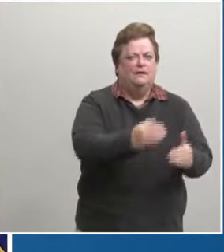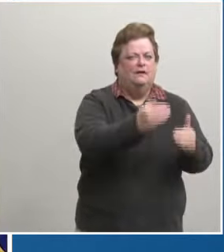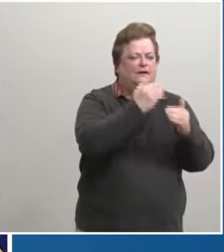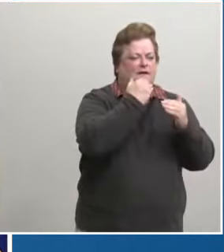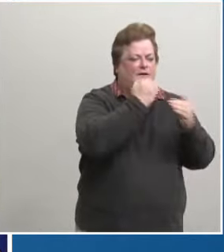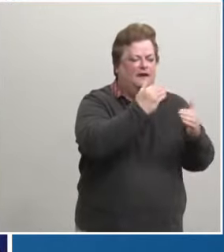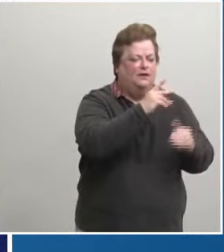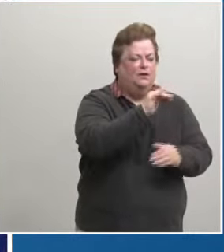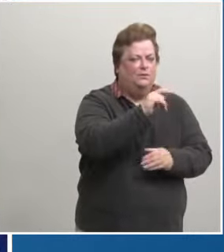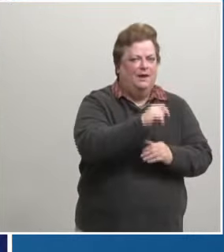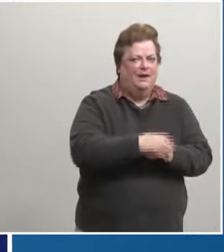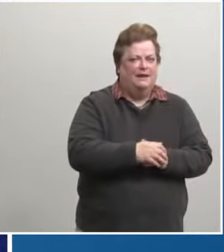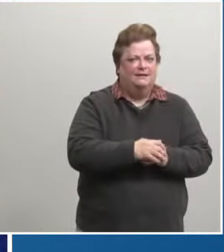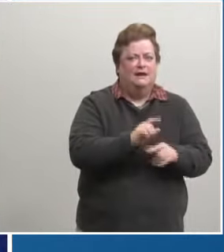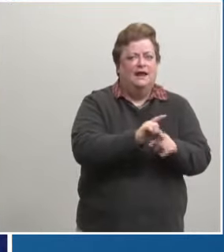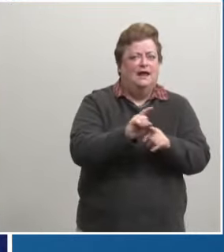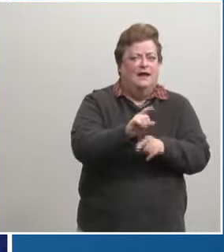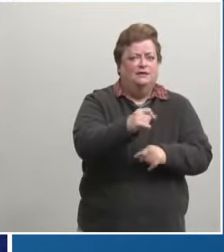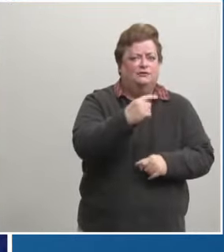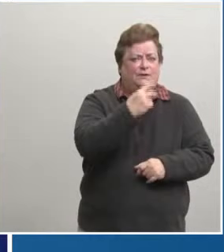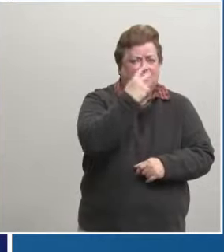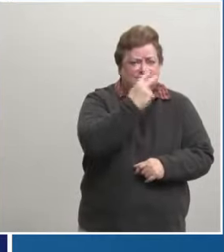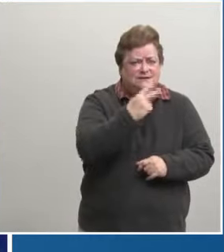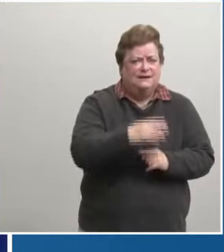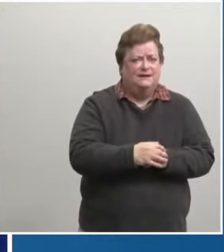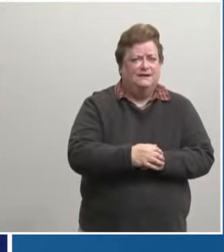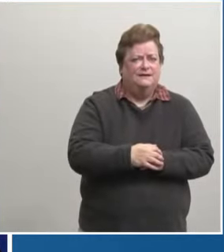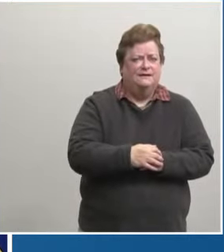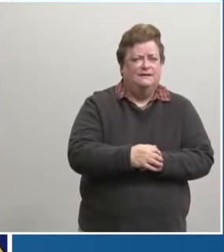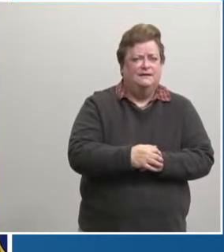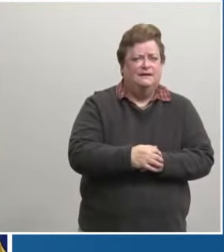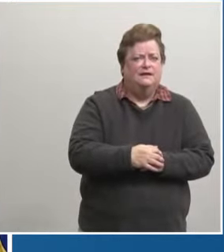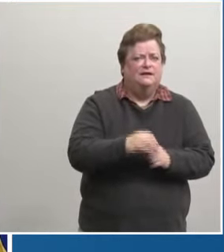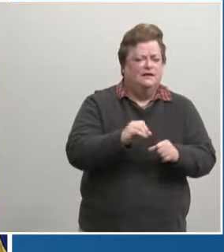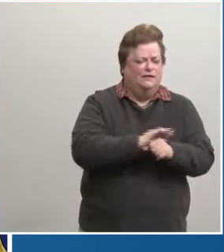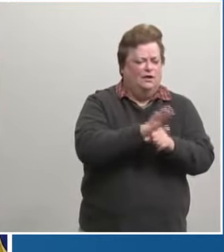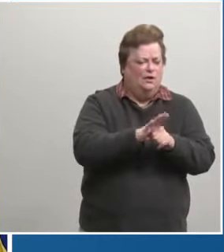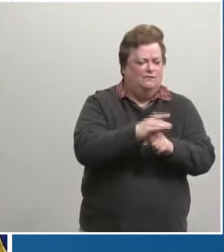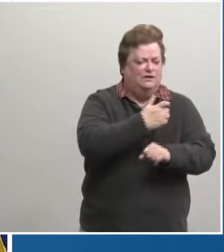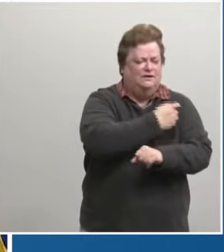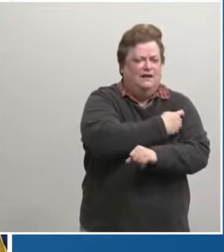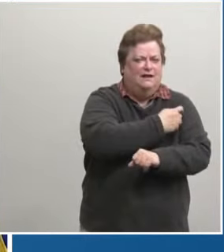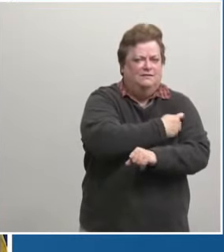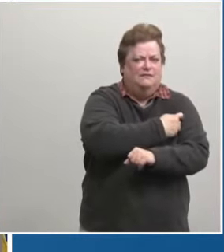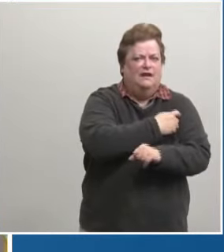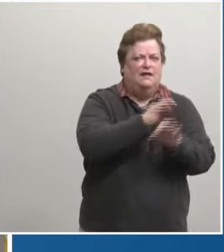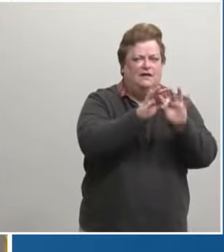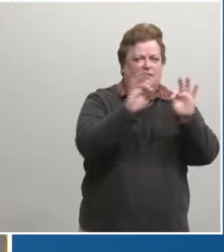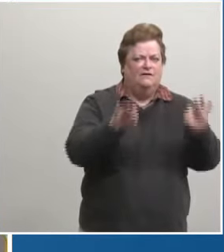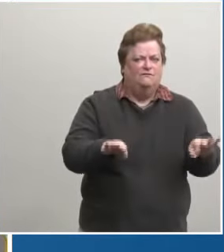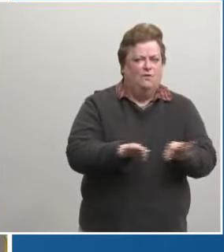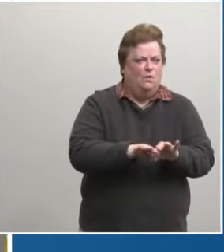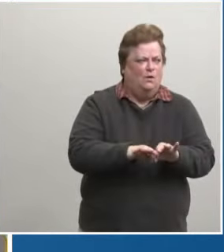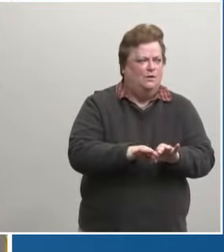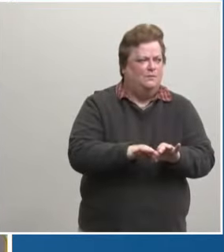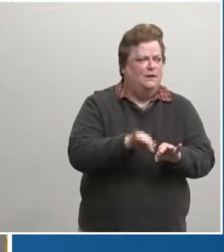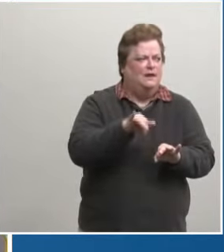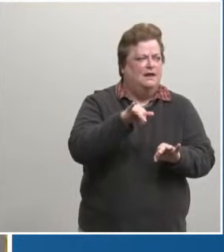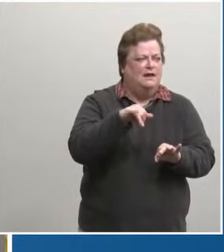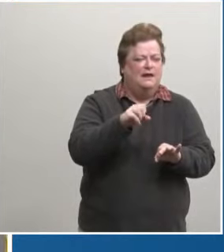Thank you, Pat. As you can see, this COVID-19 vaccine registration form is in